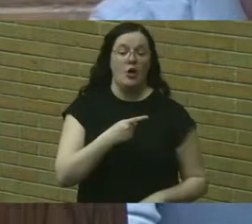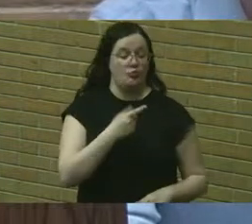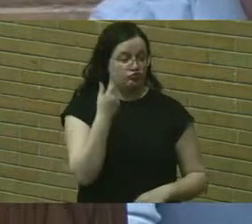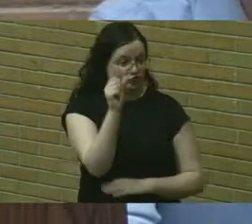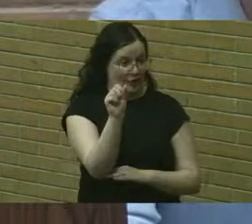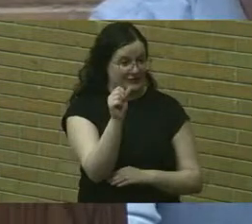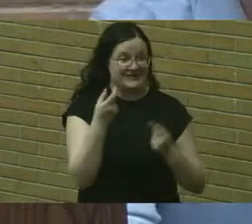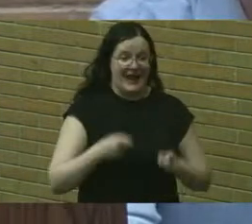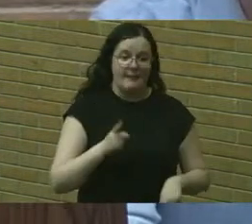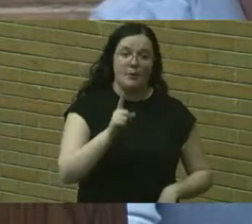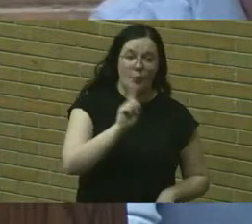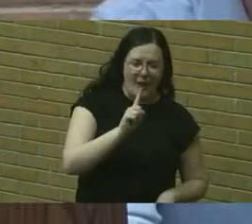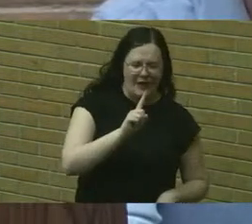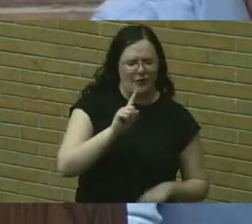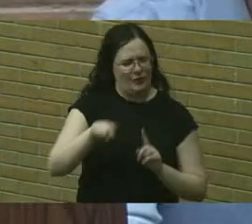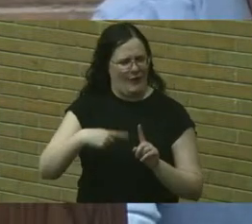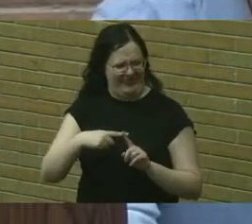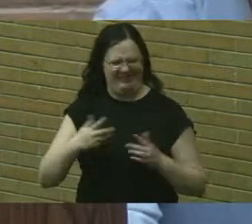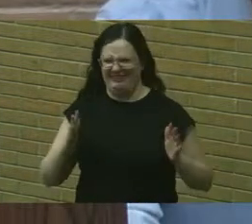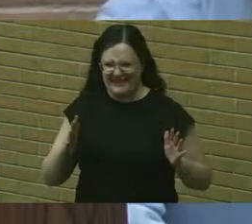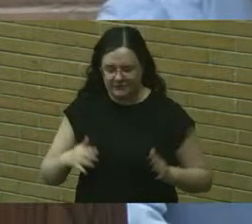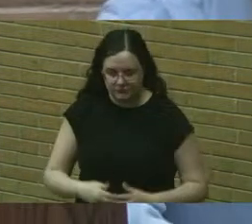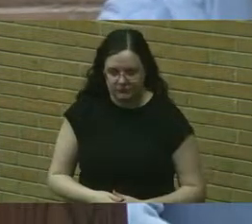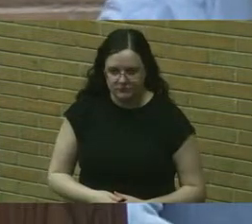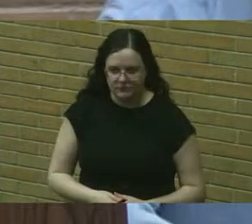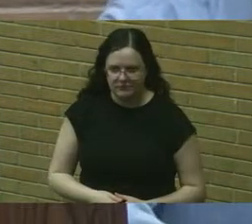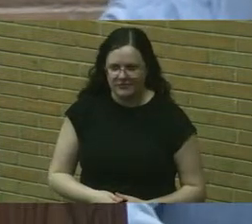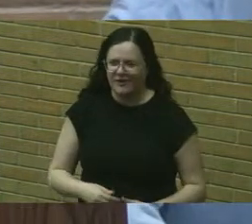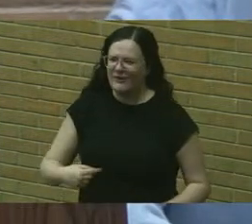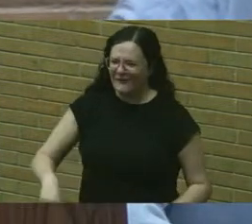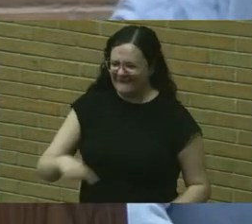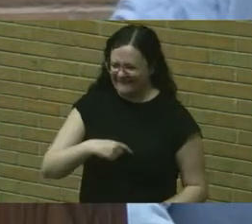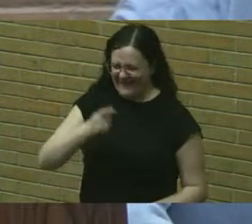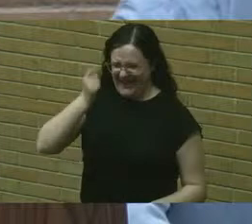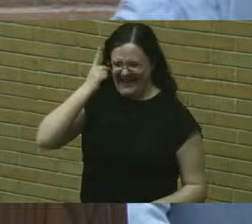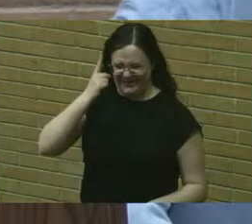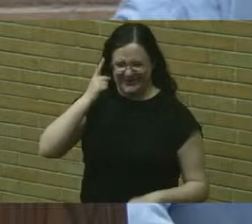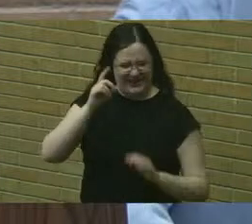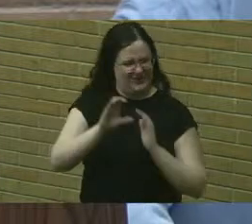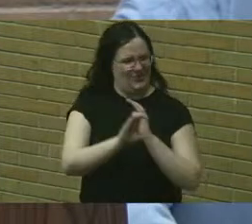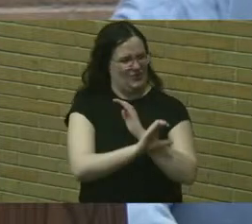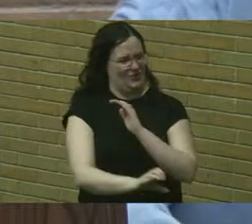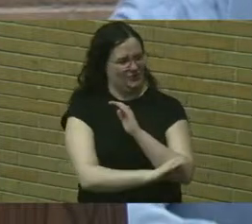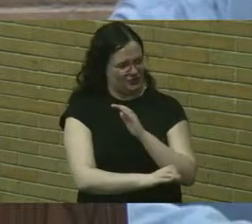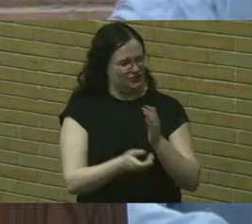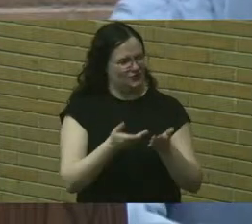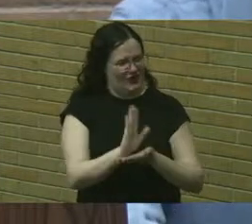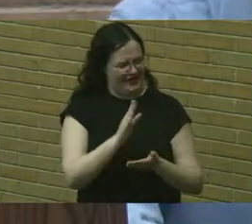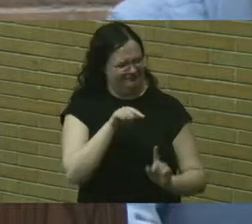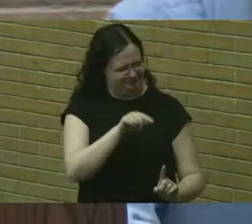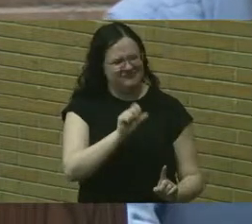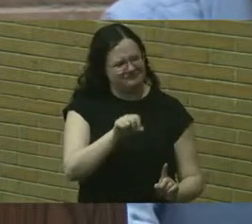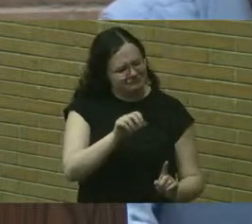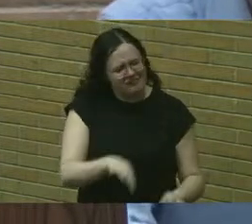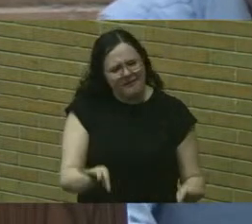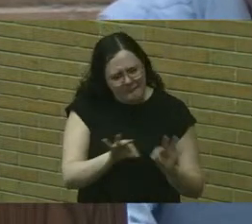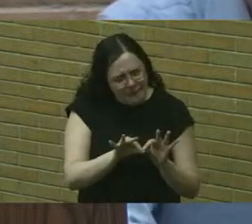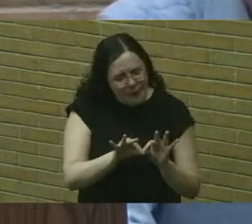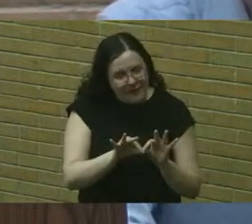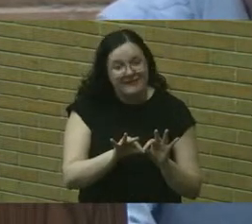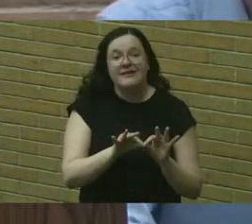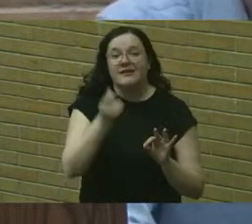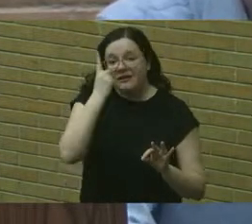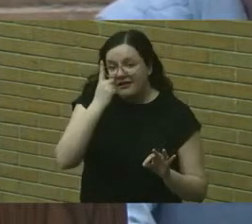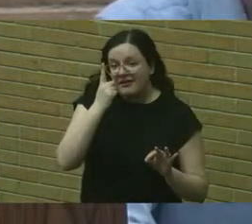can occur. I think that we all understand that upholding the constitutional rights of citizens is important, but we also need